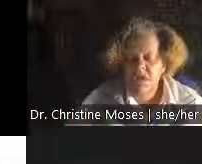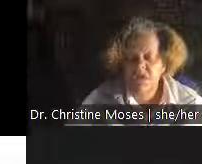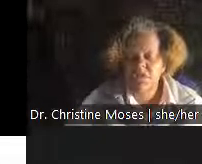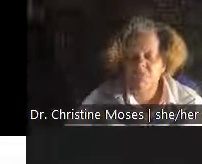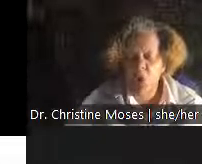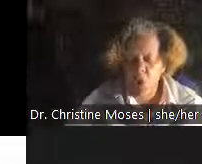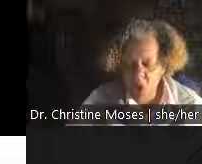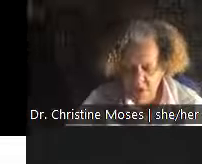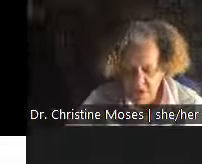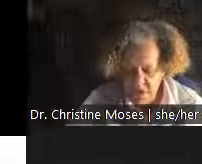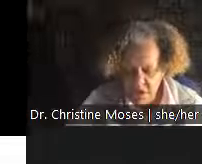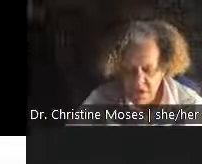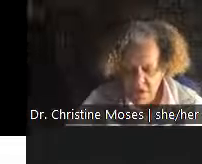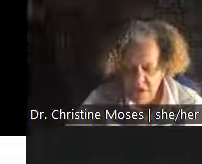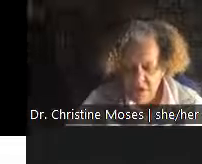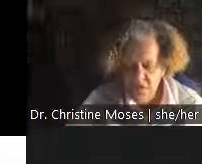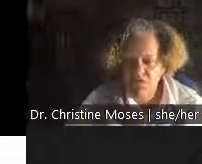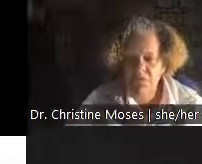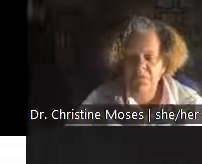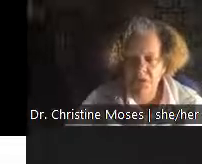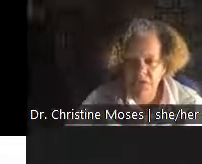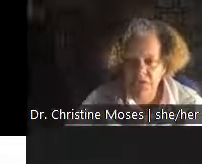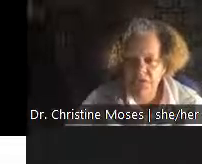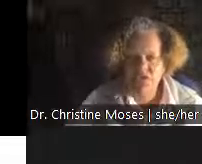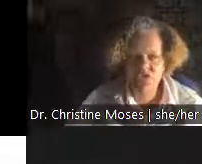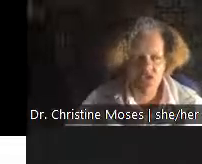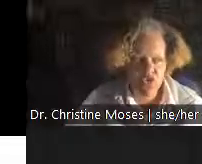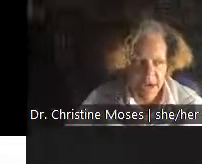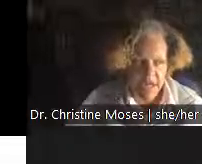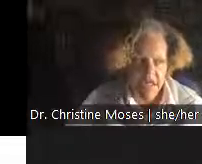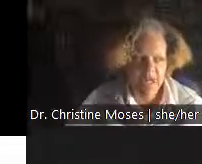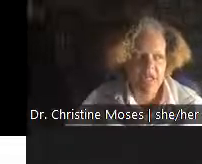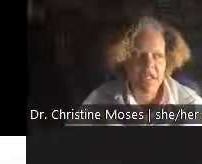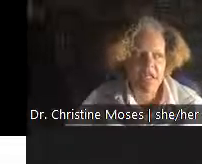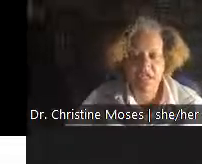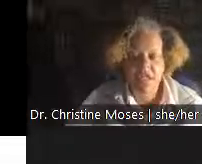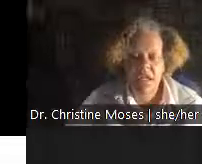Is there support for the move to strike